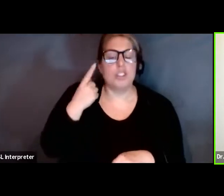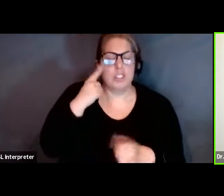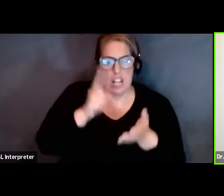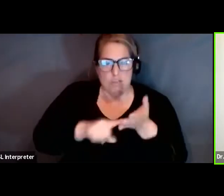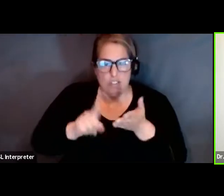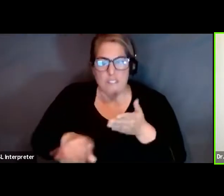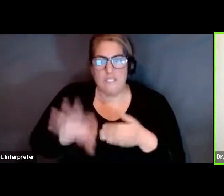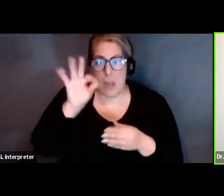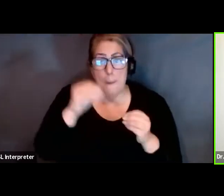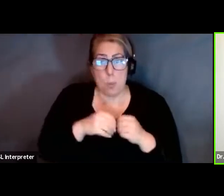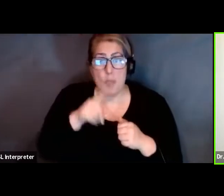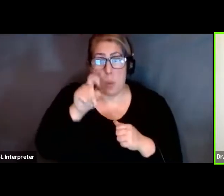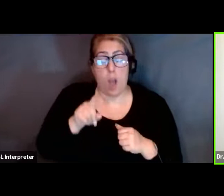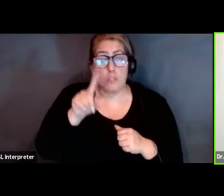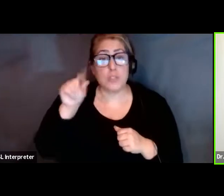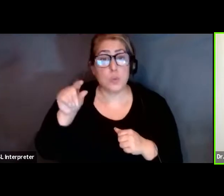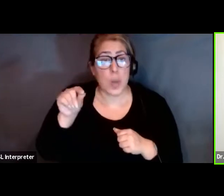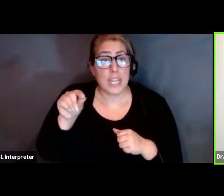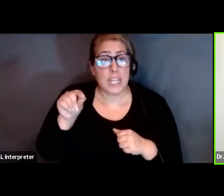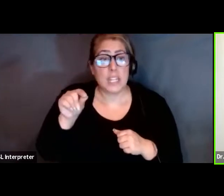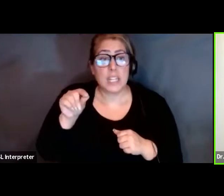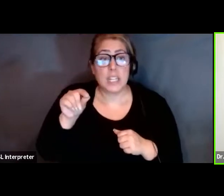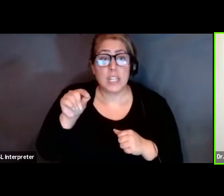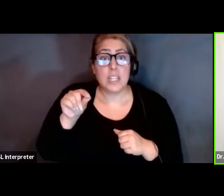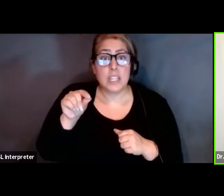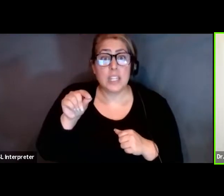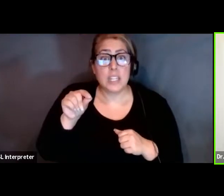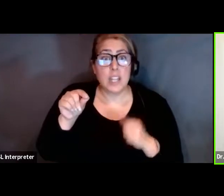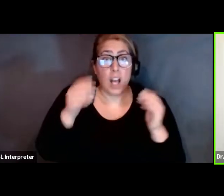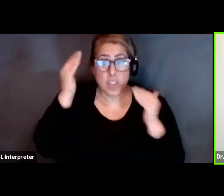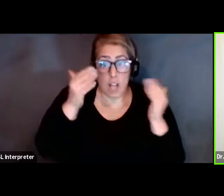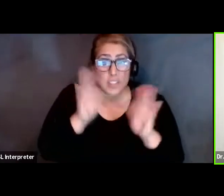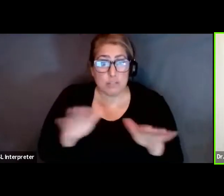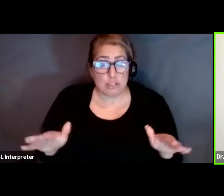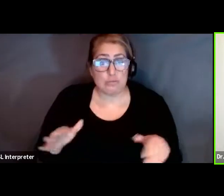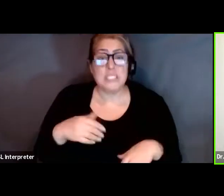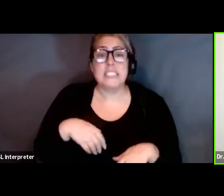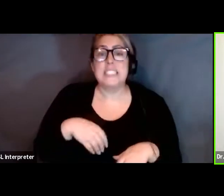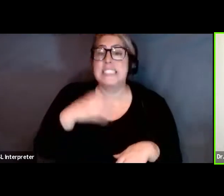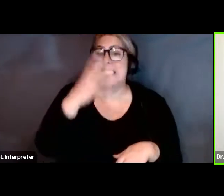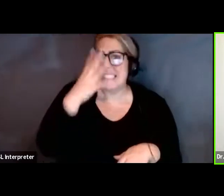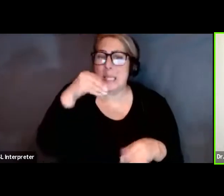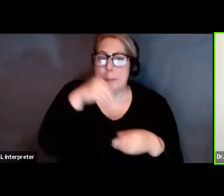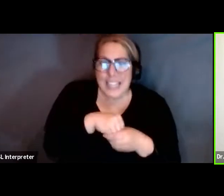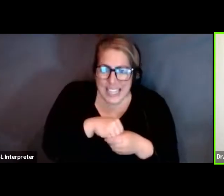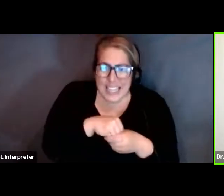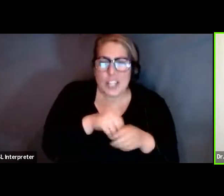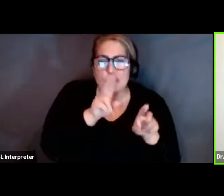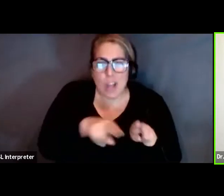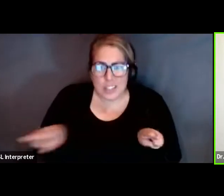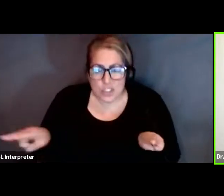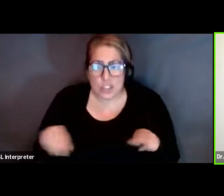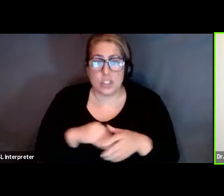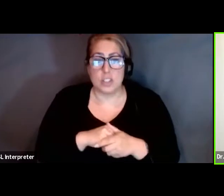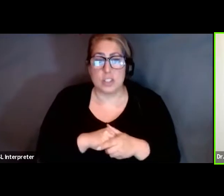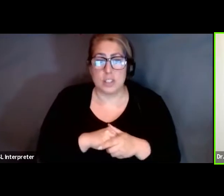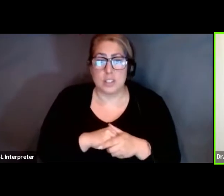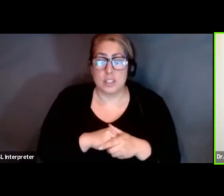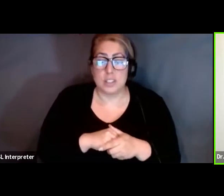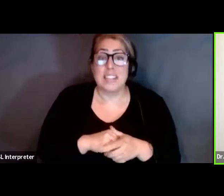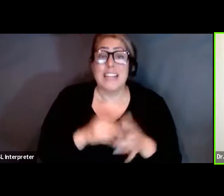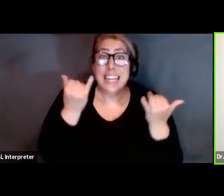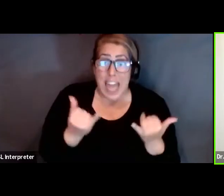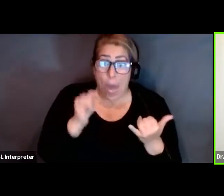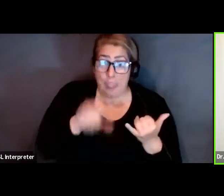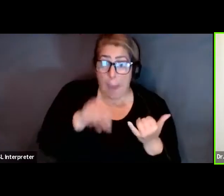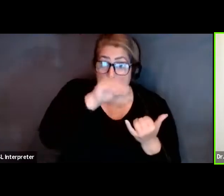and children sleeping in the municipal shelter system, and the number of homeless single adults is now 103% higher than